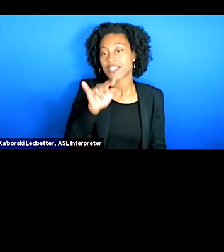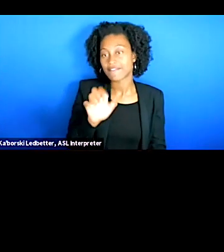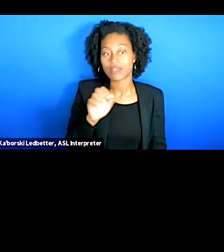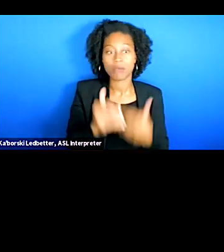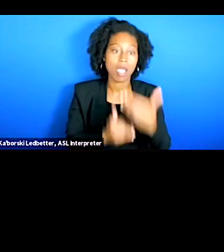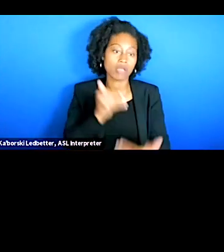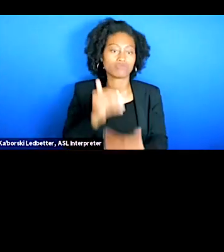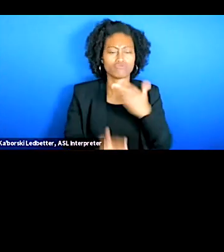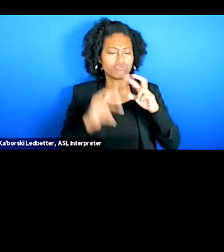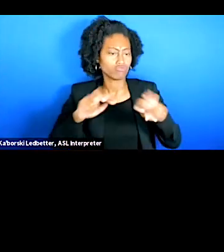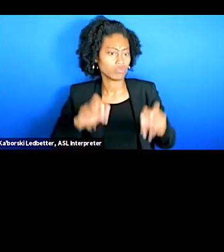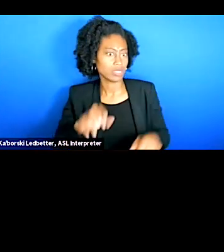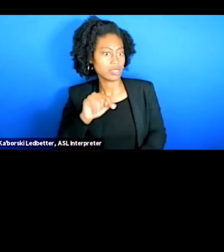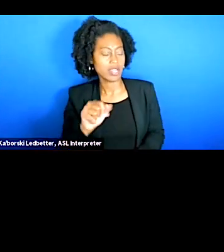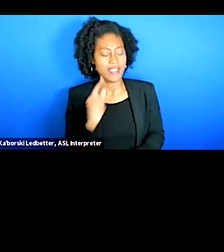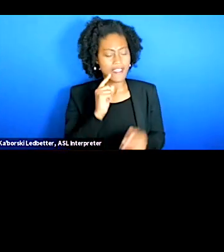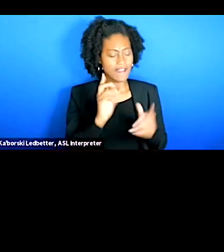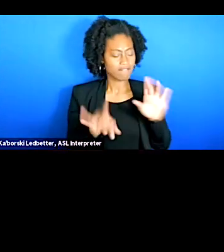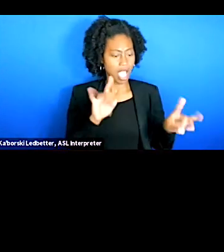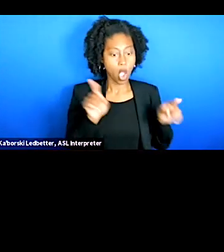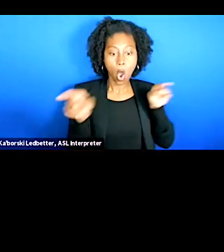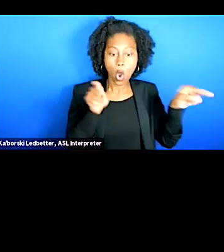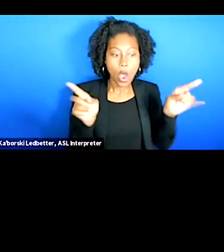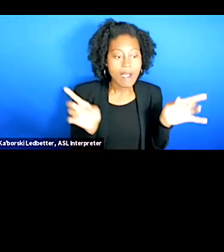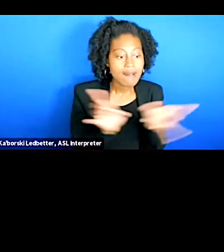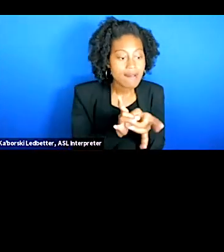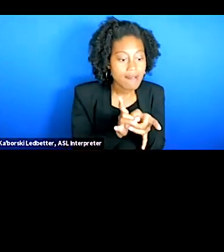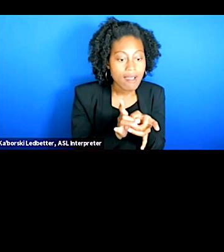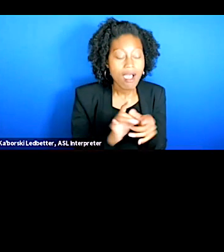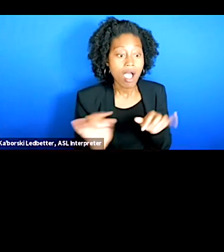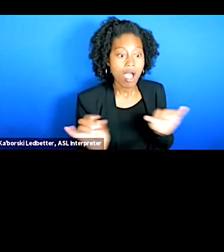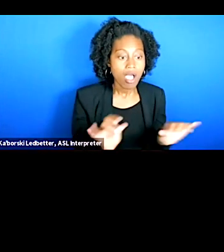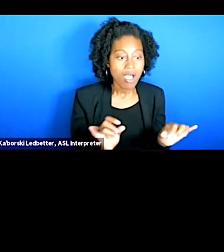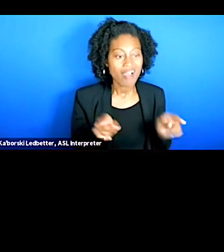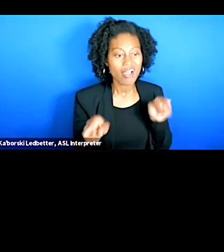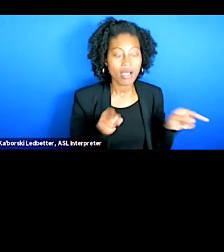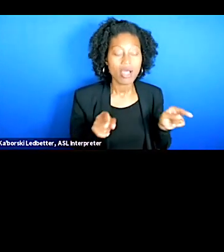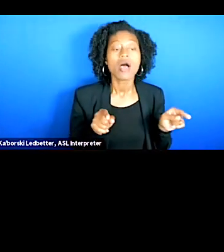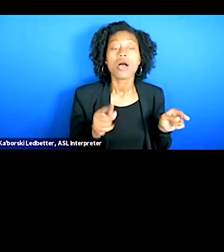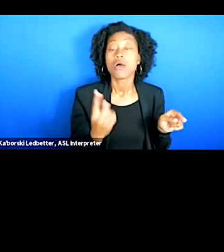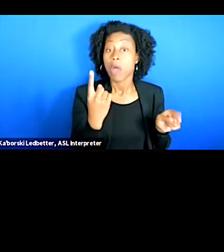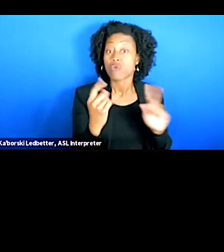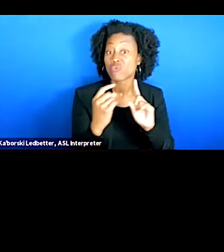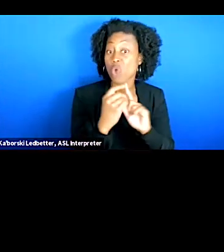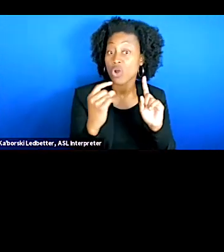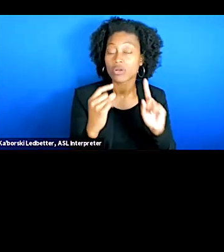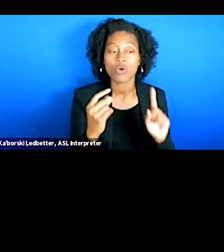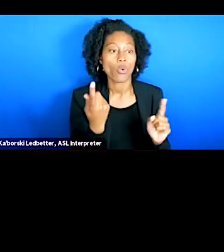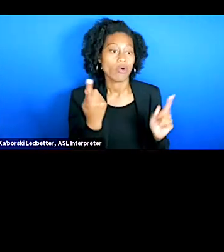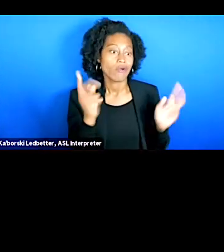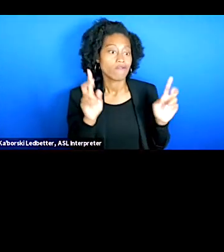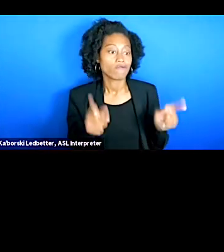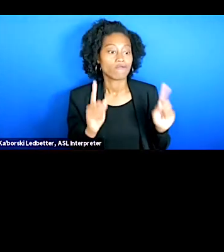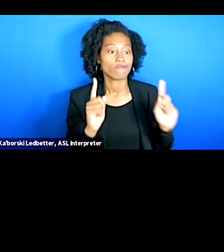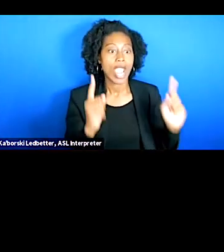common links between each piece of data. A code can be a single word or phrase, such as